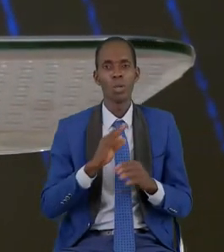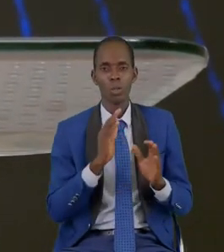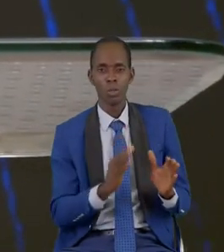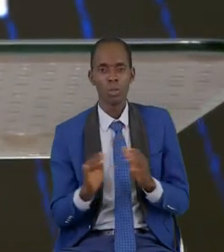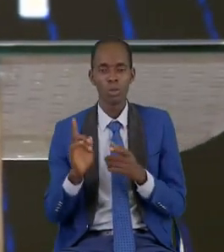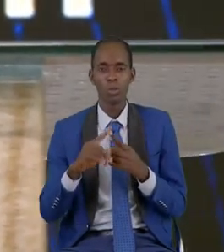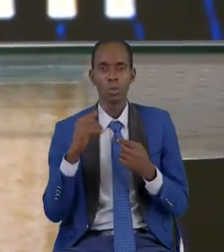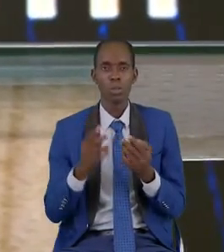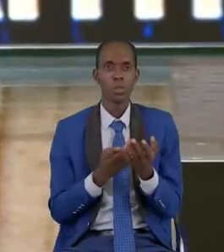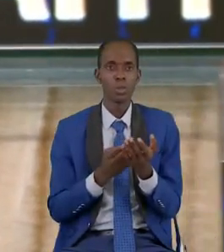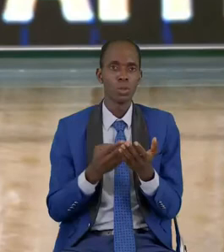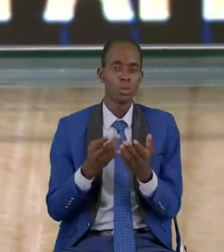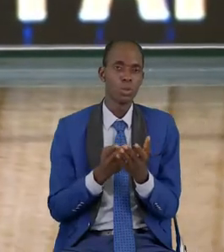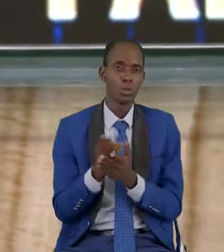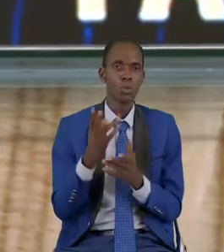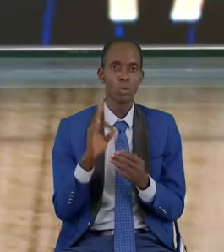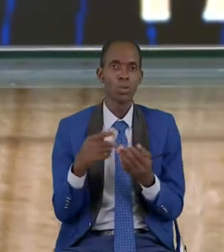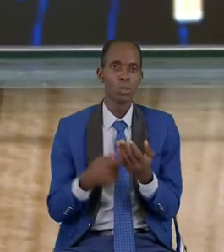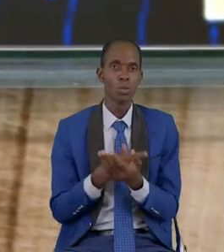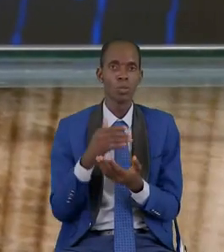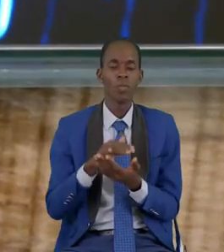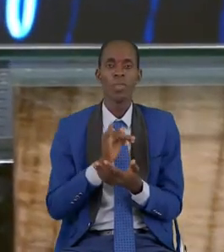I said unto Peter,